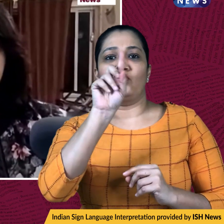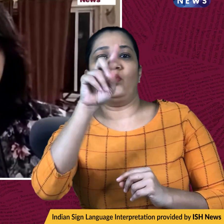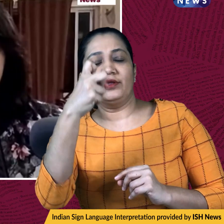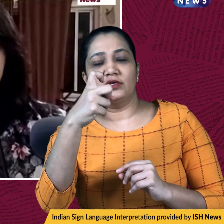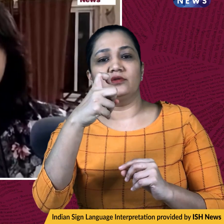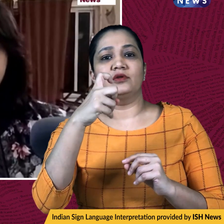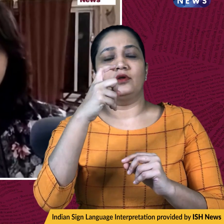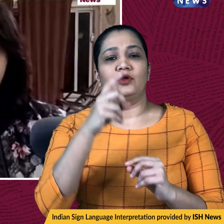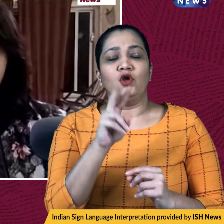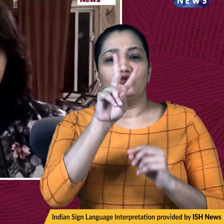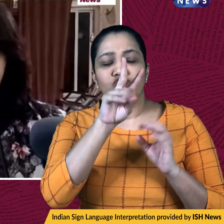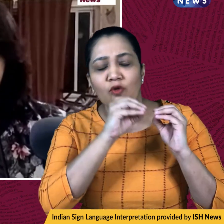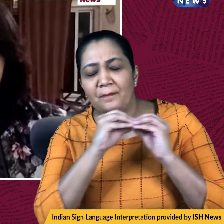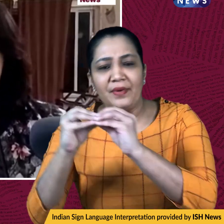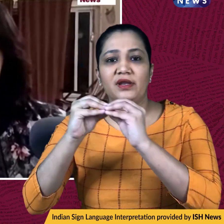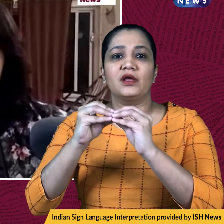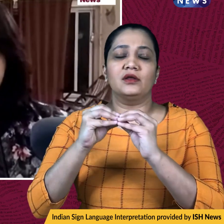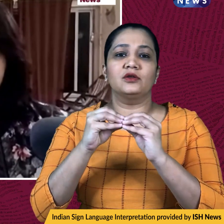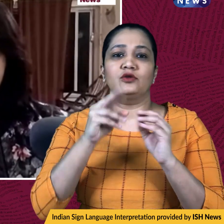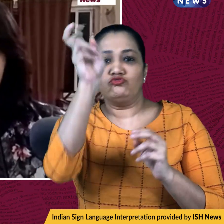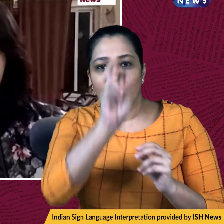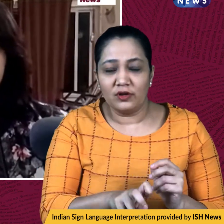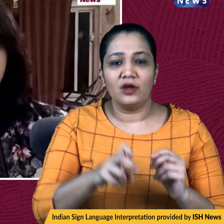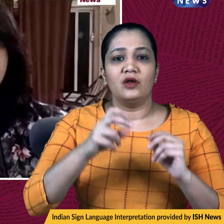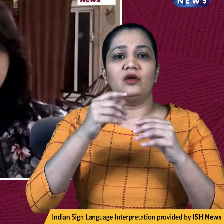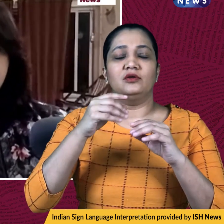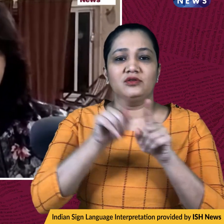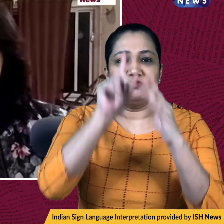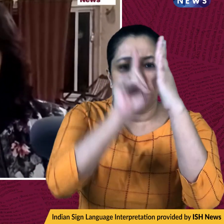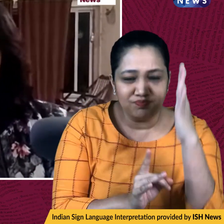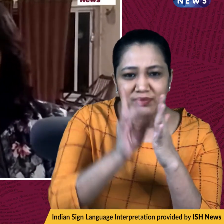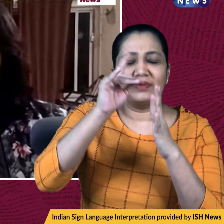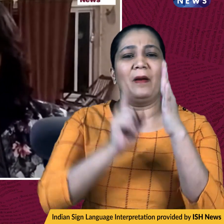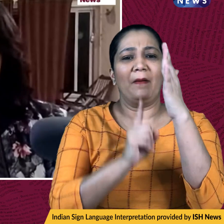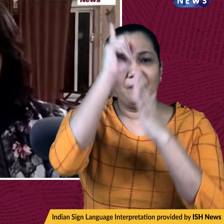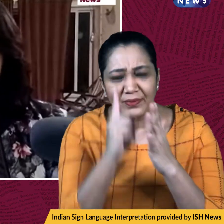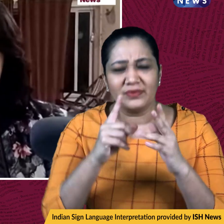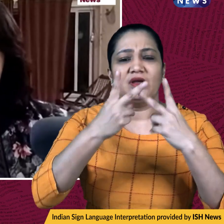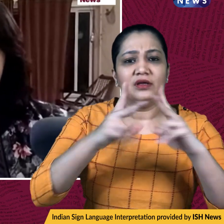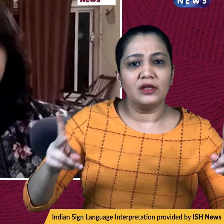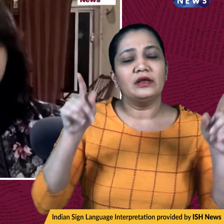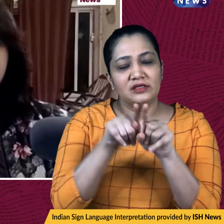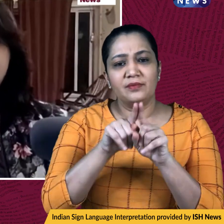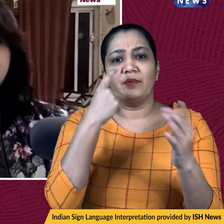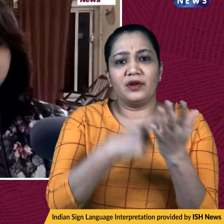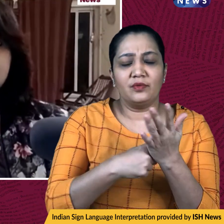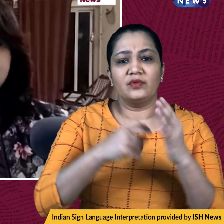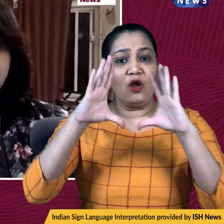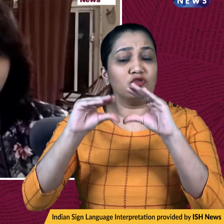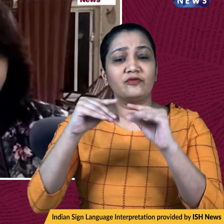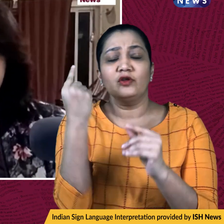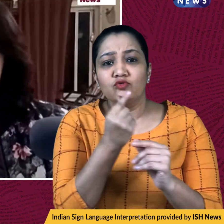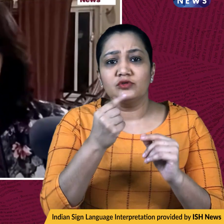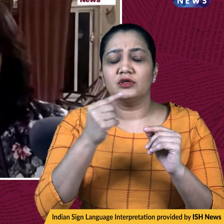as part of a $2 billion package for weapons, including a missile system. Now, the report also talks about how the software was